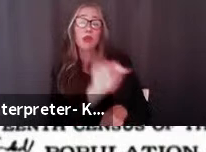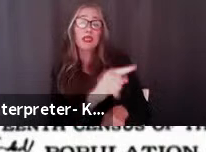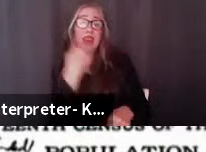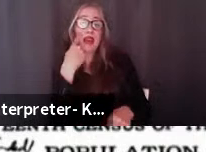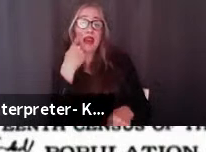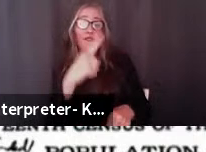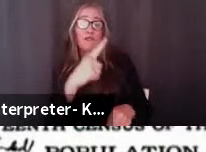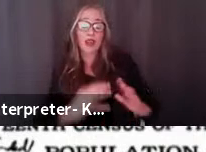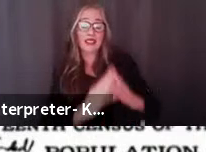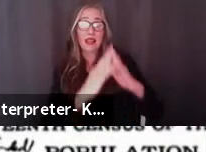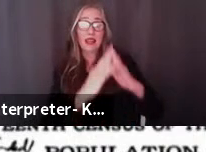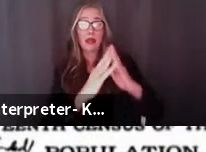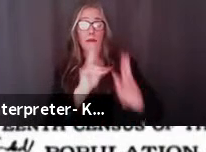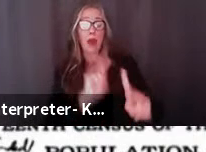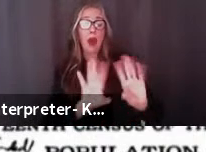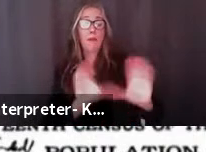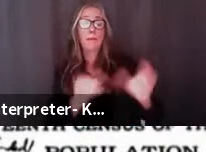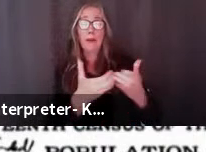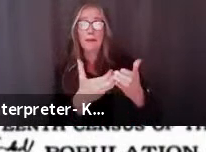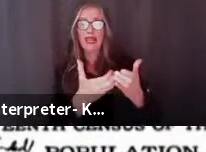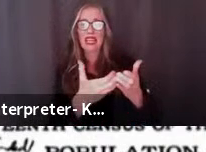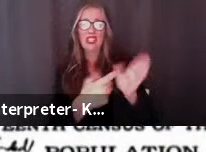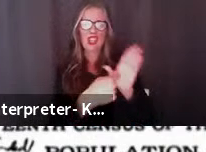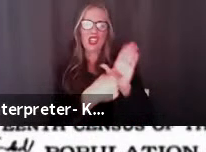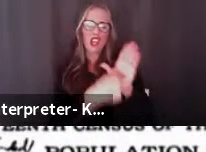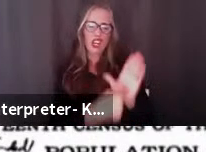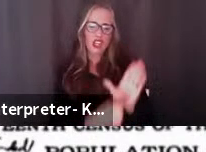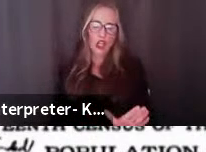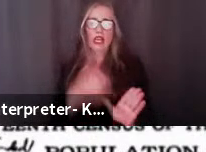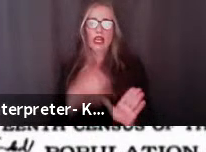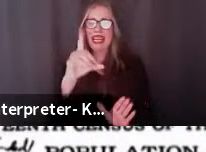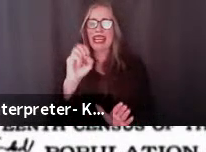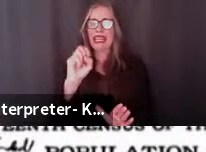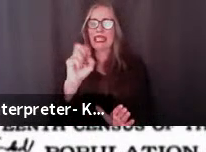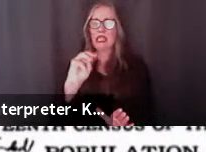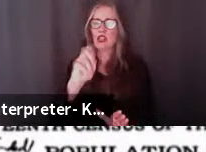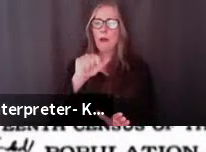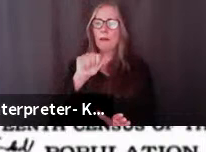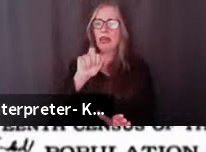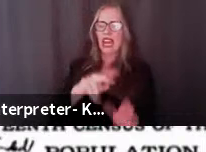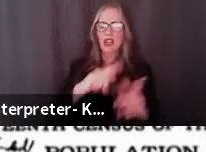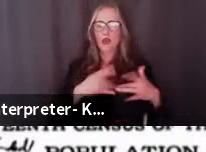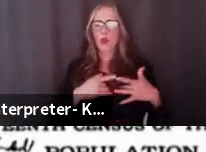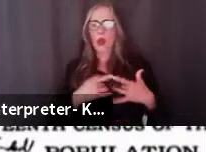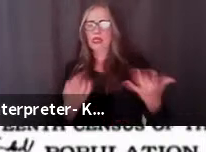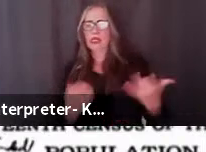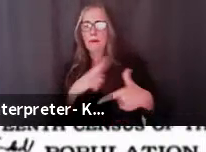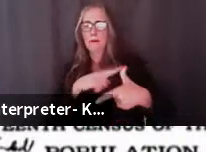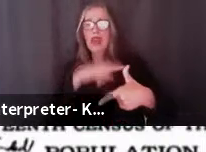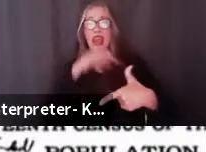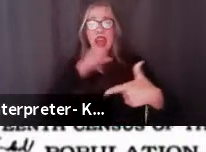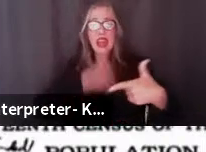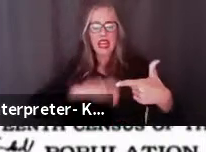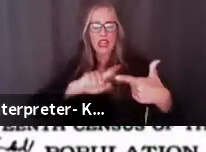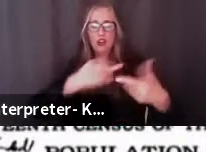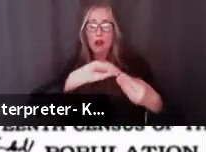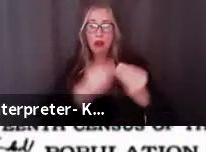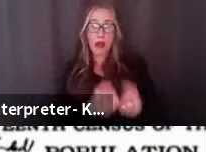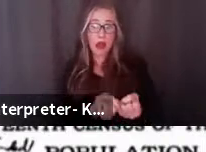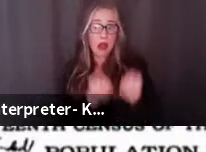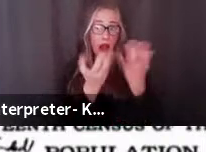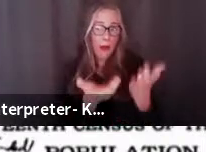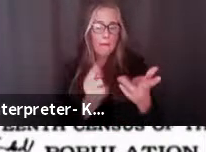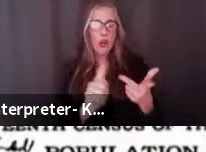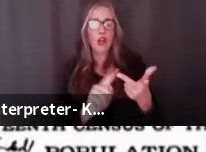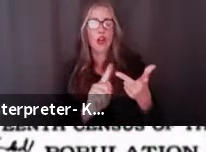so by age by sex by race who were the total number of people institutionalized and how were the people who